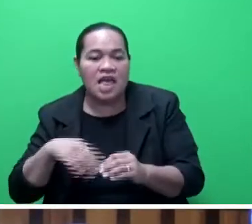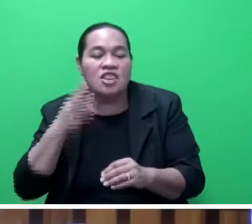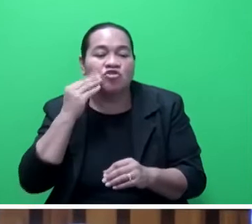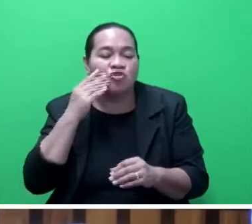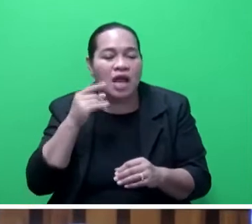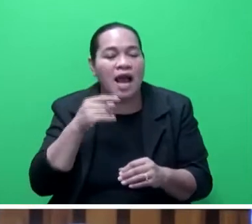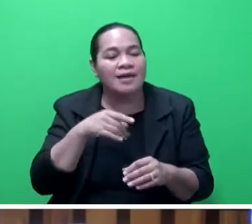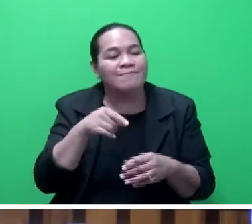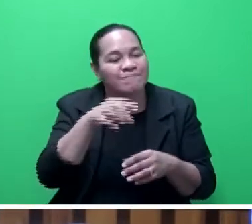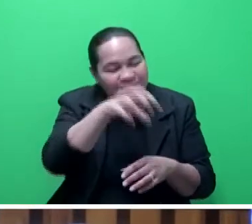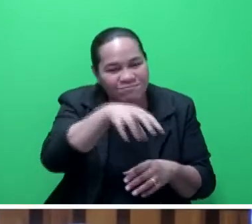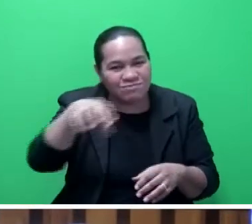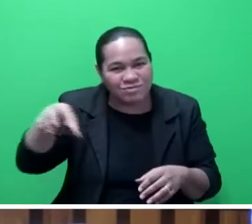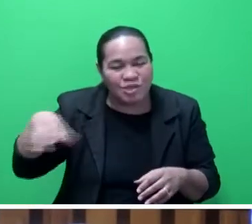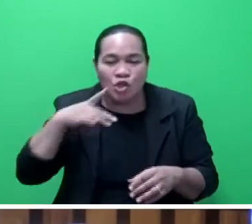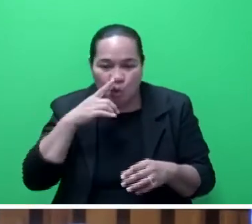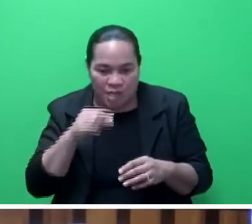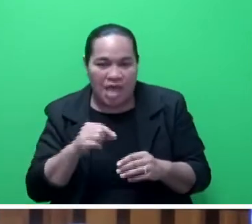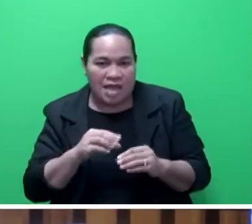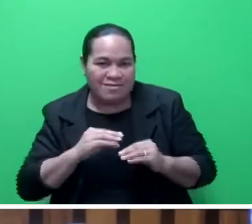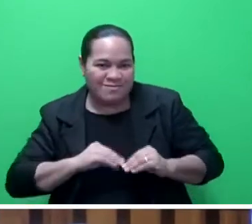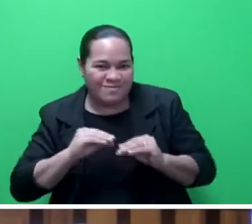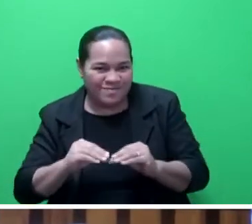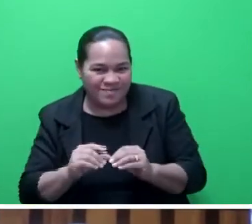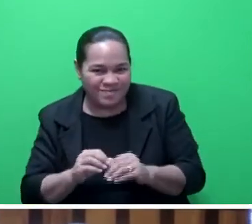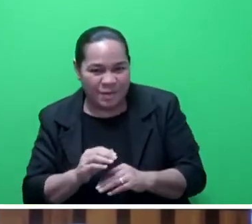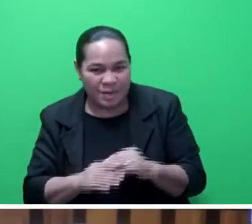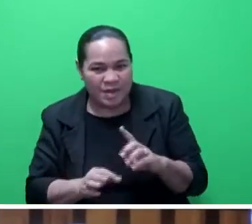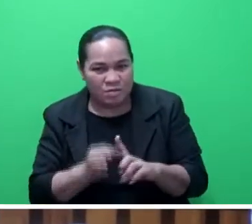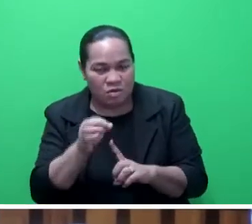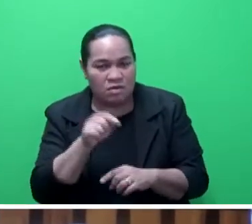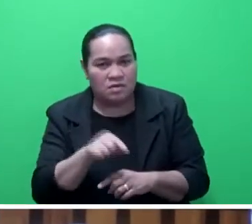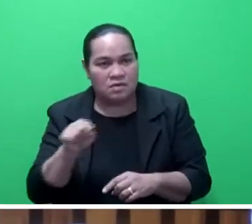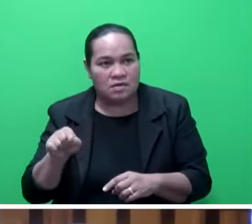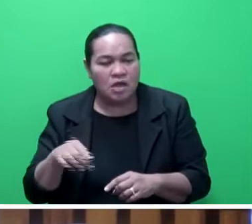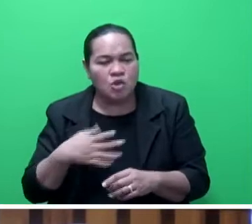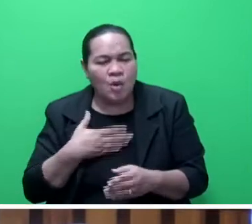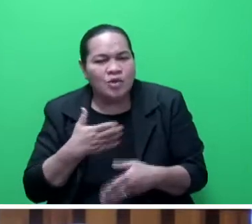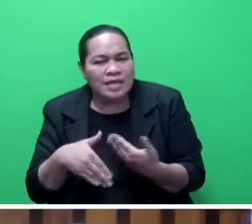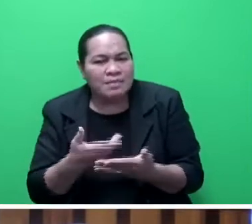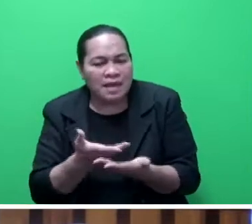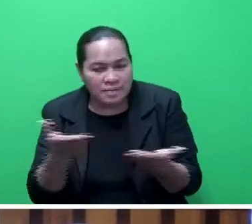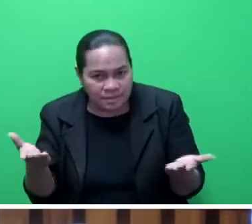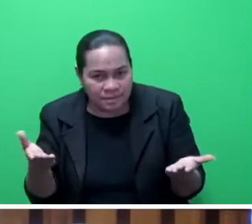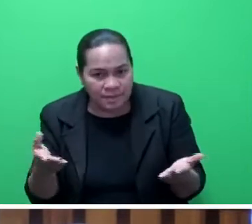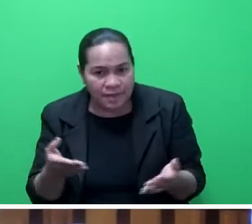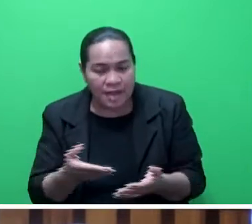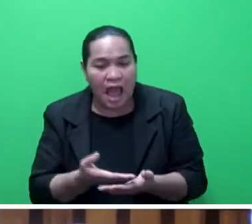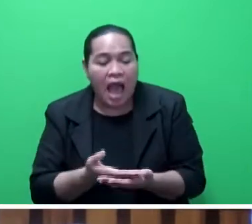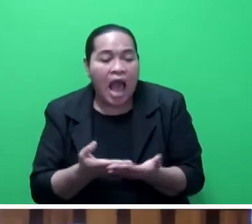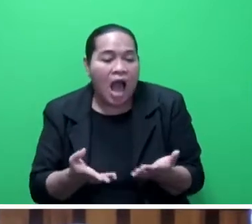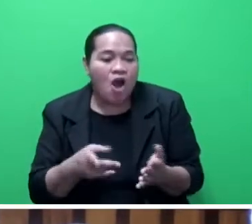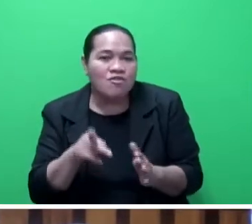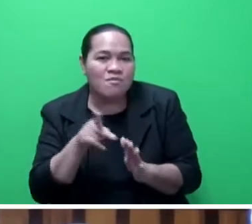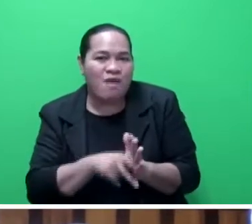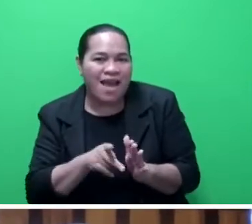plans. Mr. Speaker, sir, just to explain to the honourable member and other members in Parliament how the price determination was actually